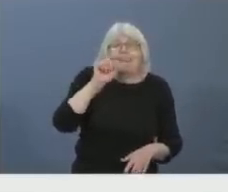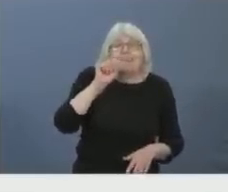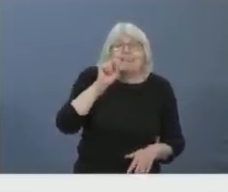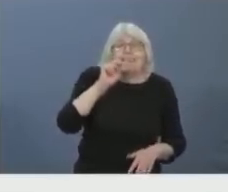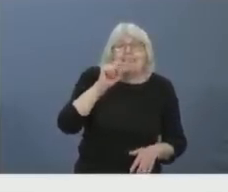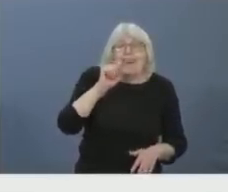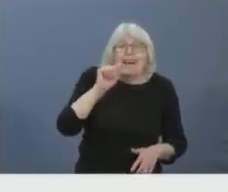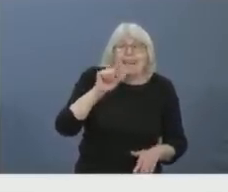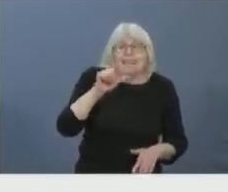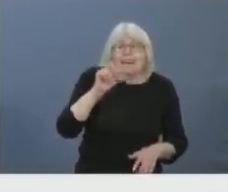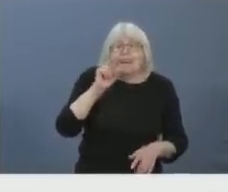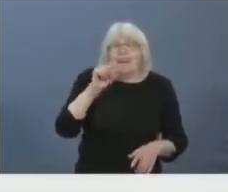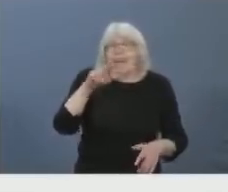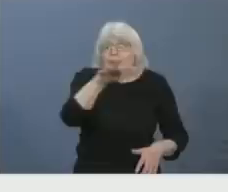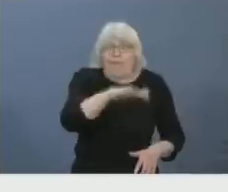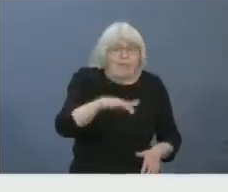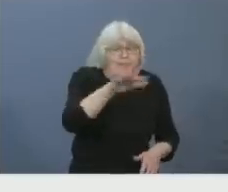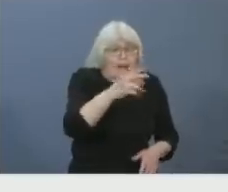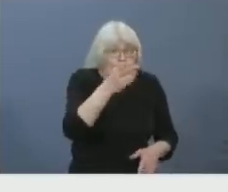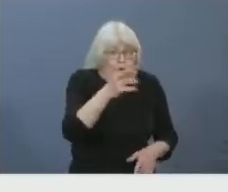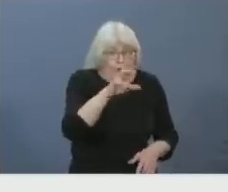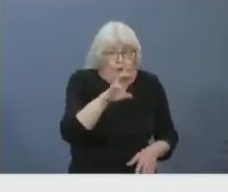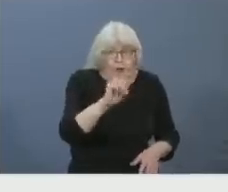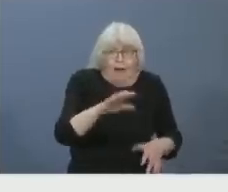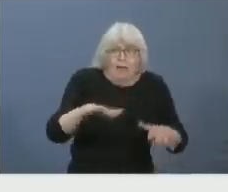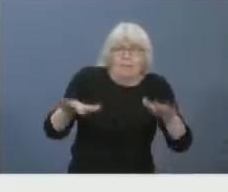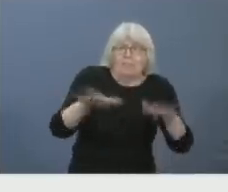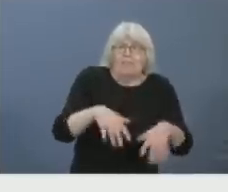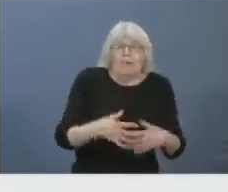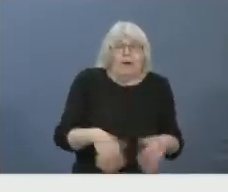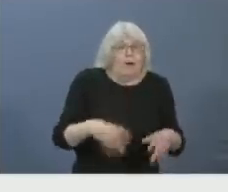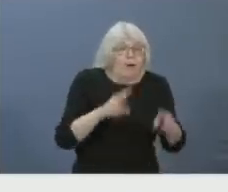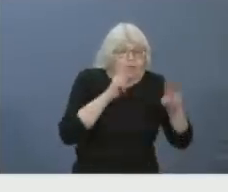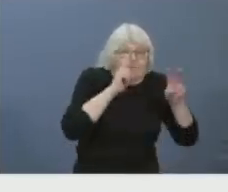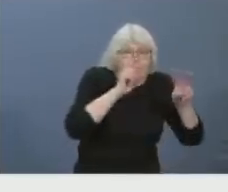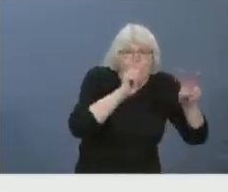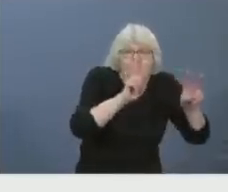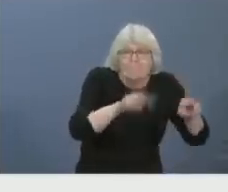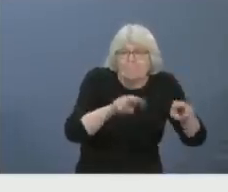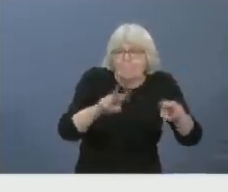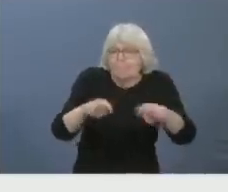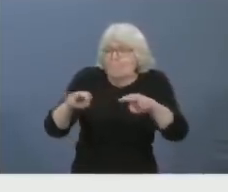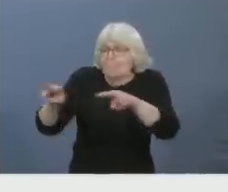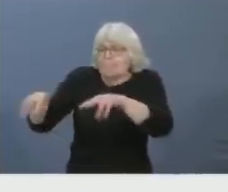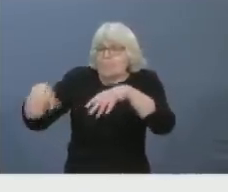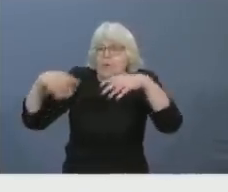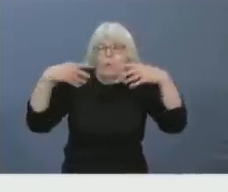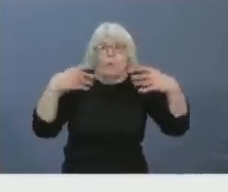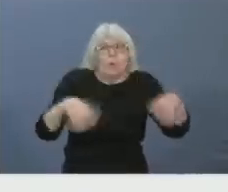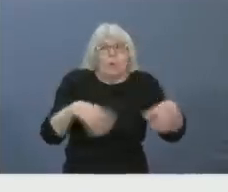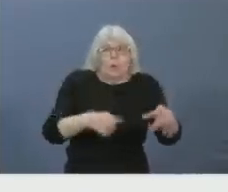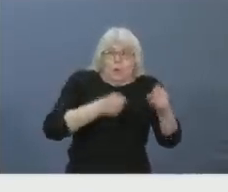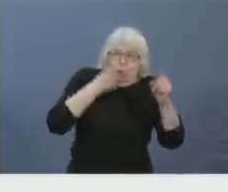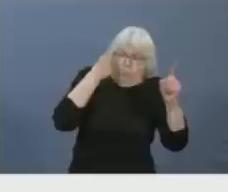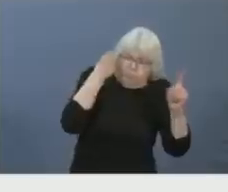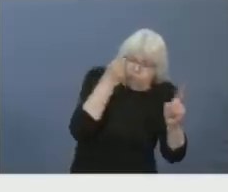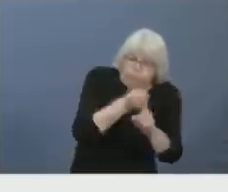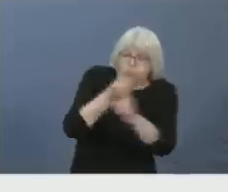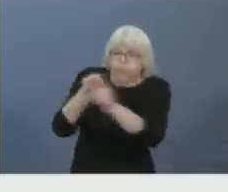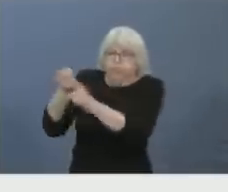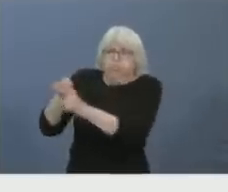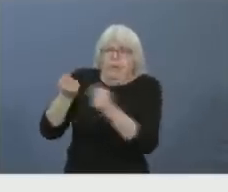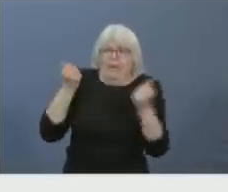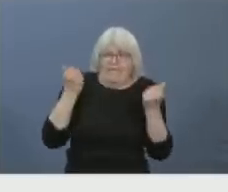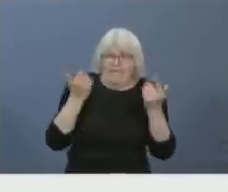when it was safe, we also had a tour of some of the areas that had been hit pretty hard. Wanted to get a sense of the damage, and I can tell you